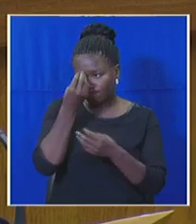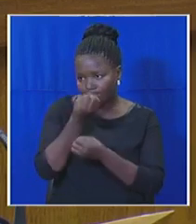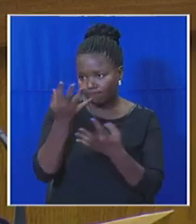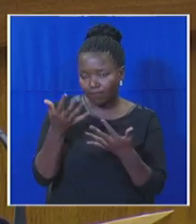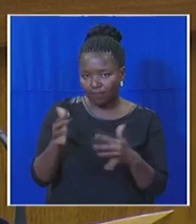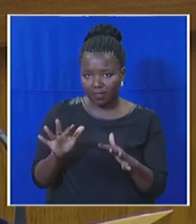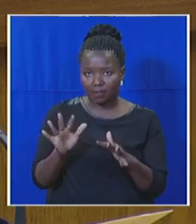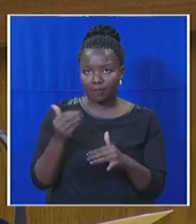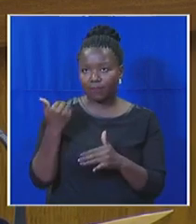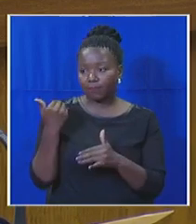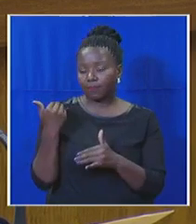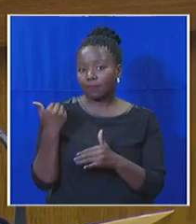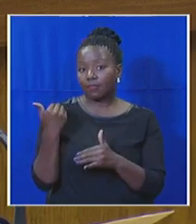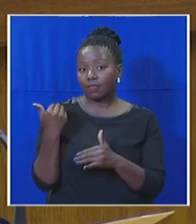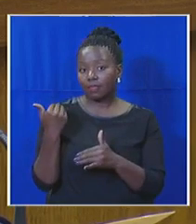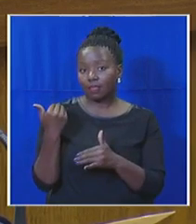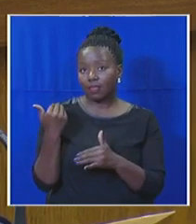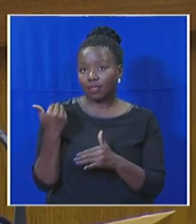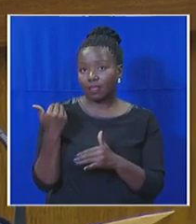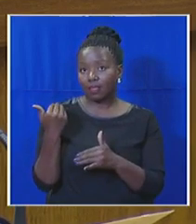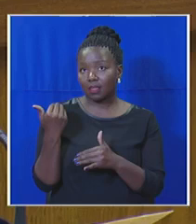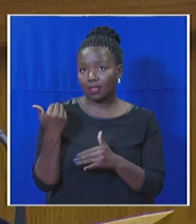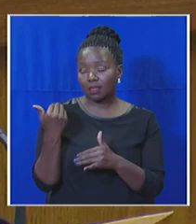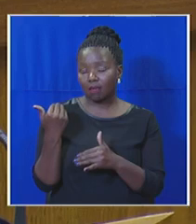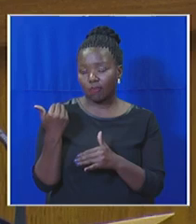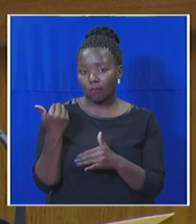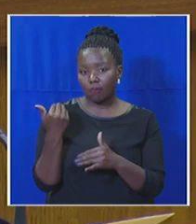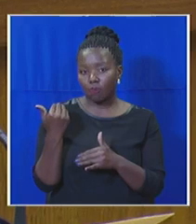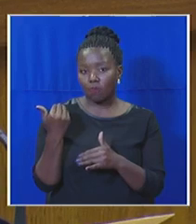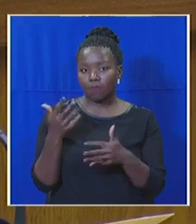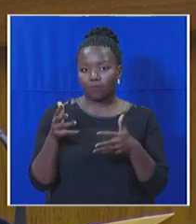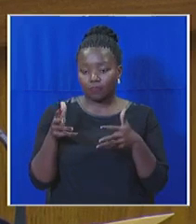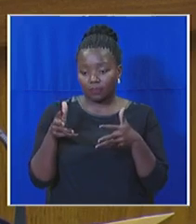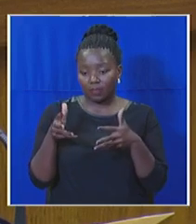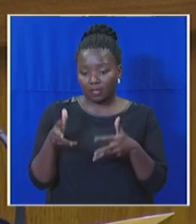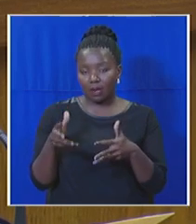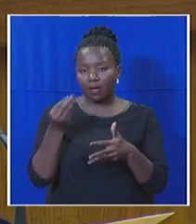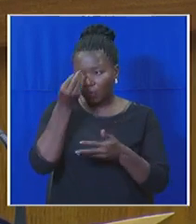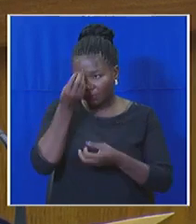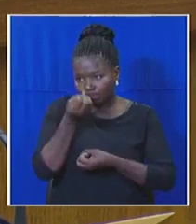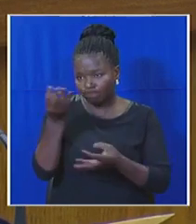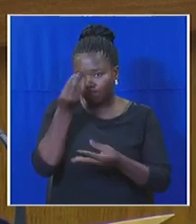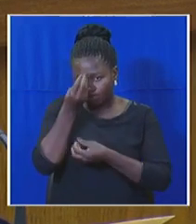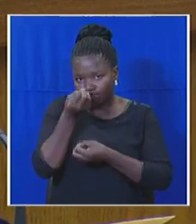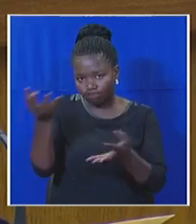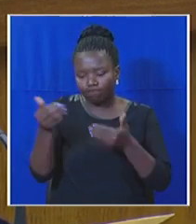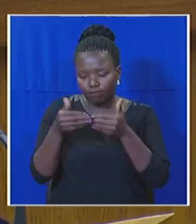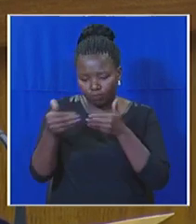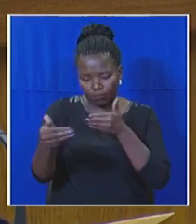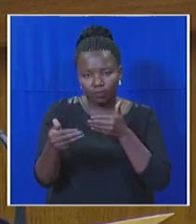the media last week, and the public will be kept informed on a continuous